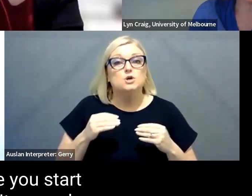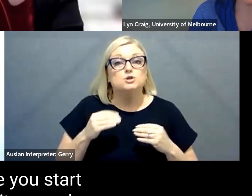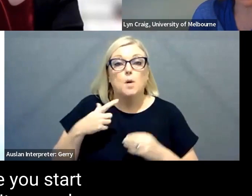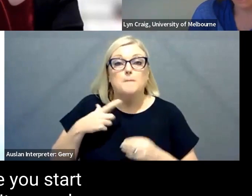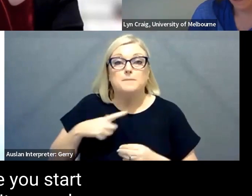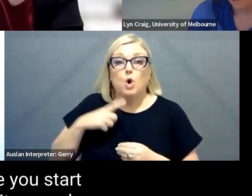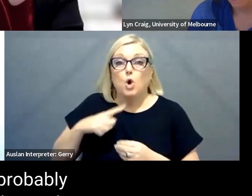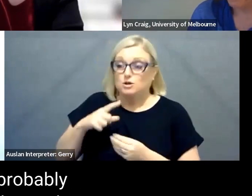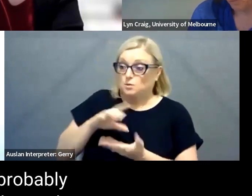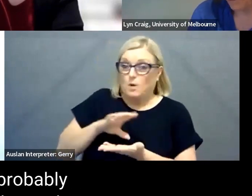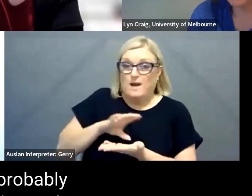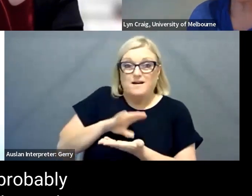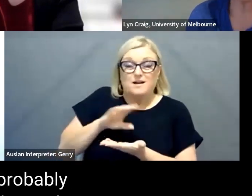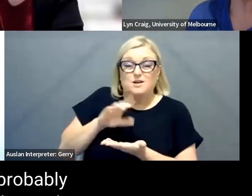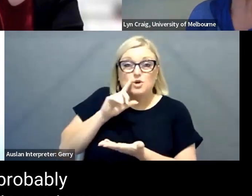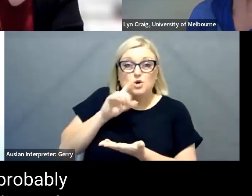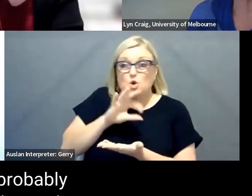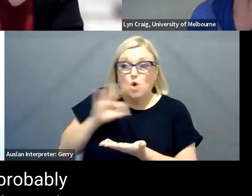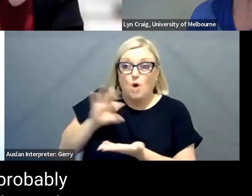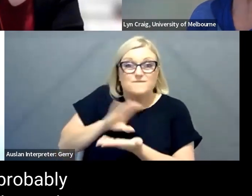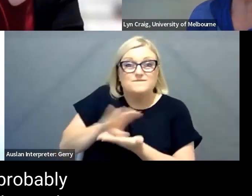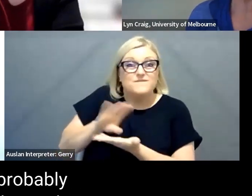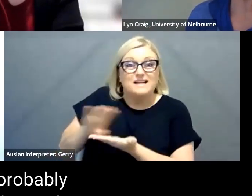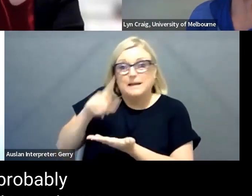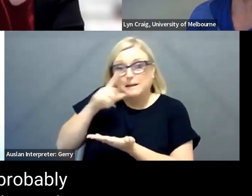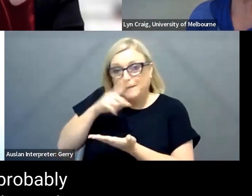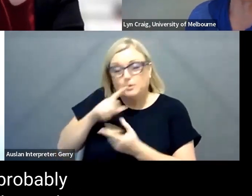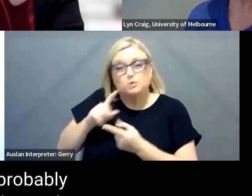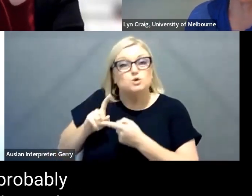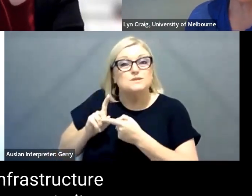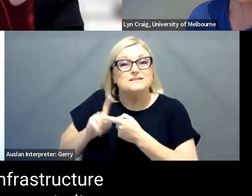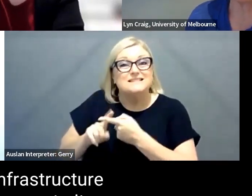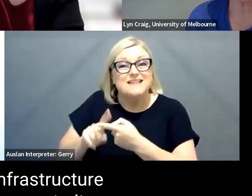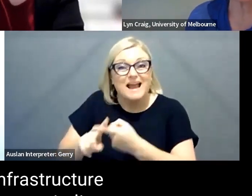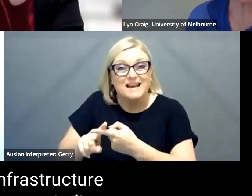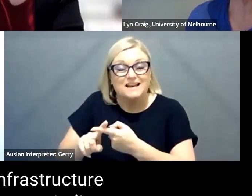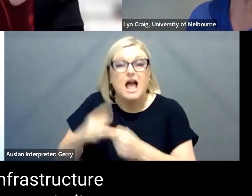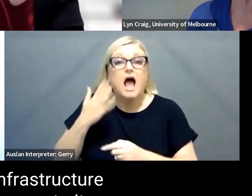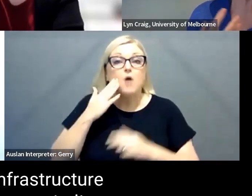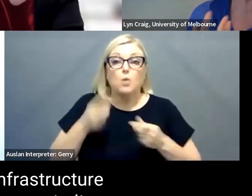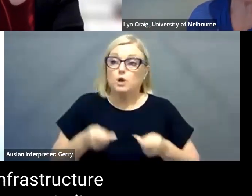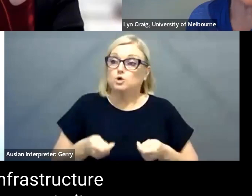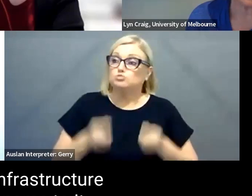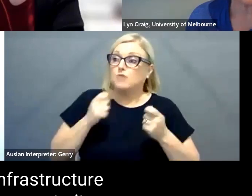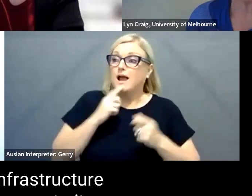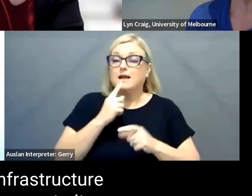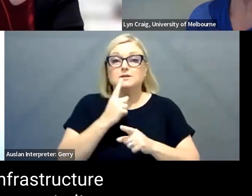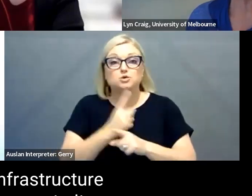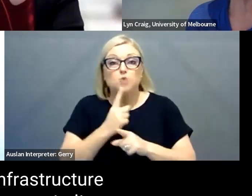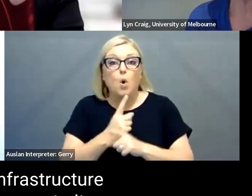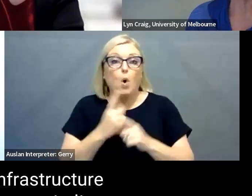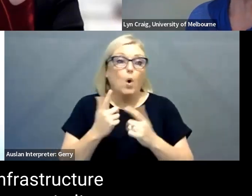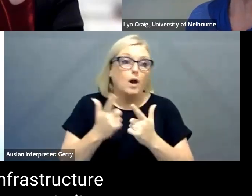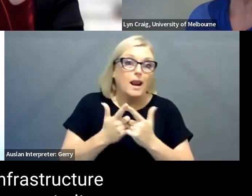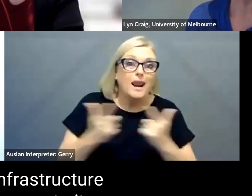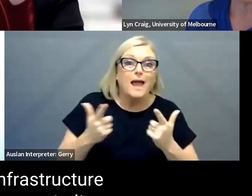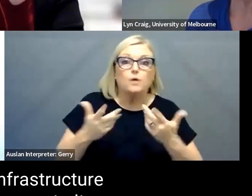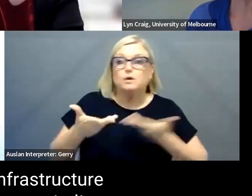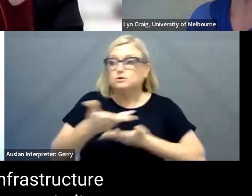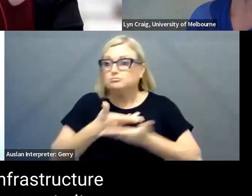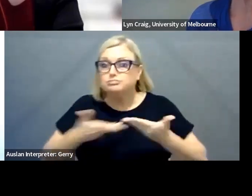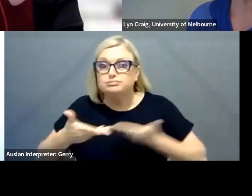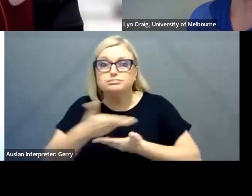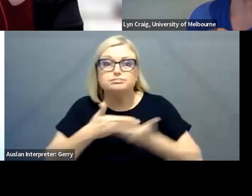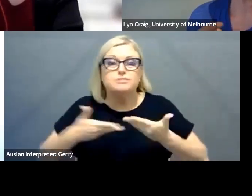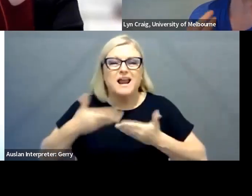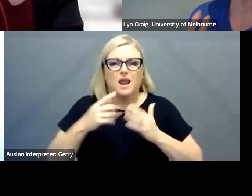name it as such, well, I think probably is helpful to use terms like social infrastructure and put a name